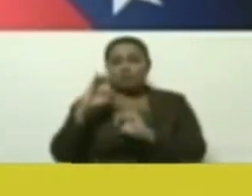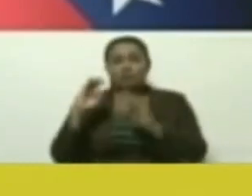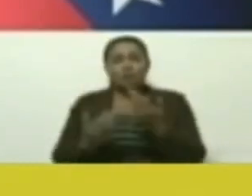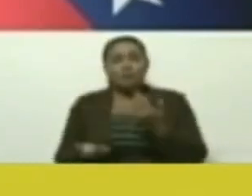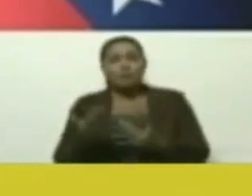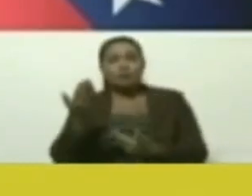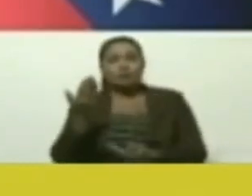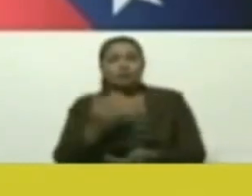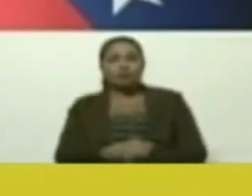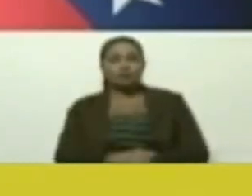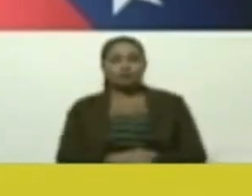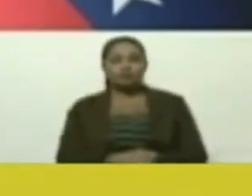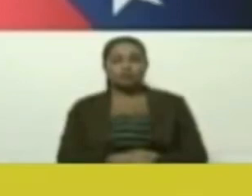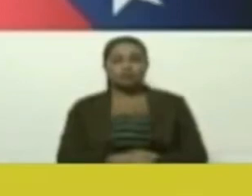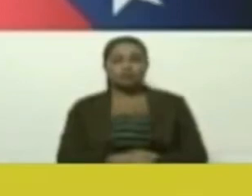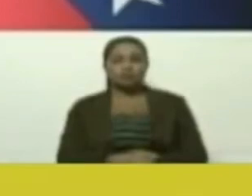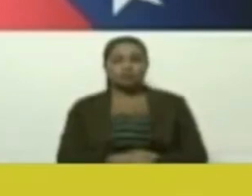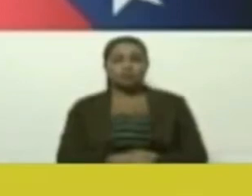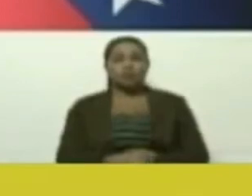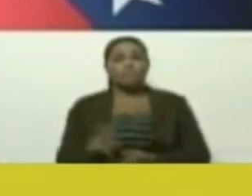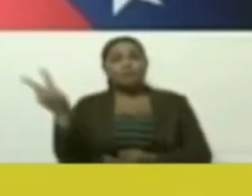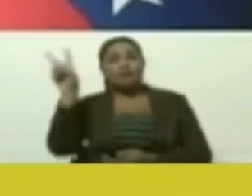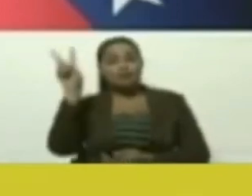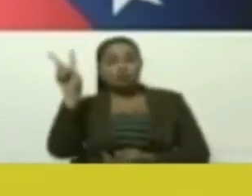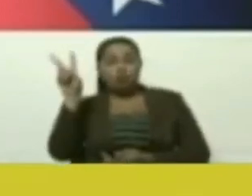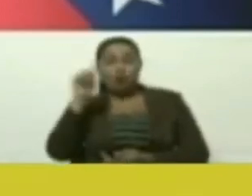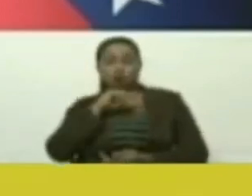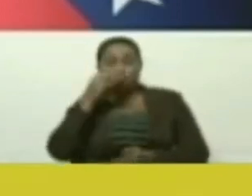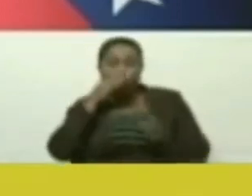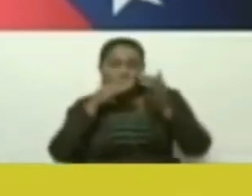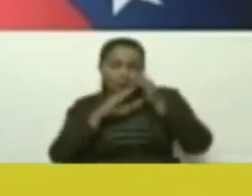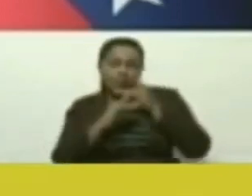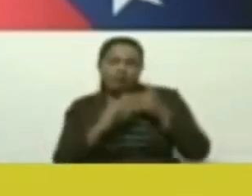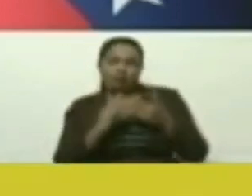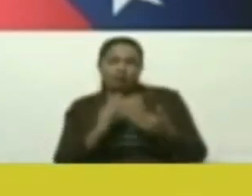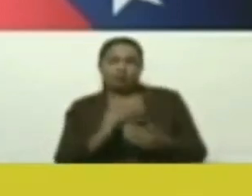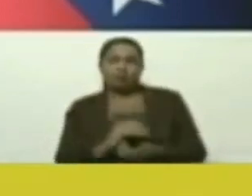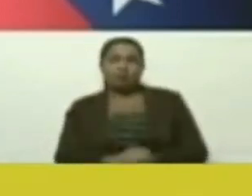Turkey has an important role. And Venezuela,